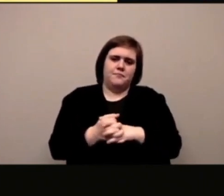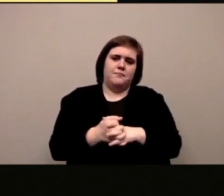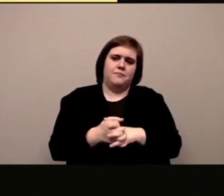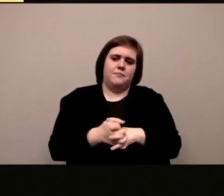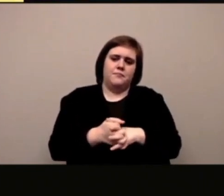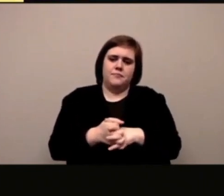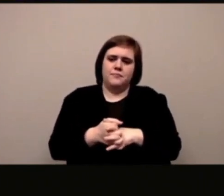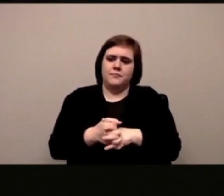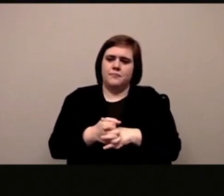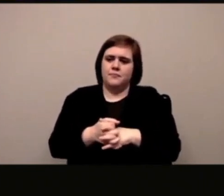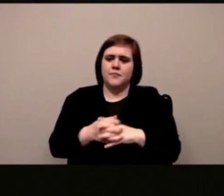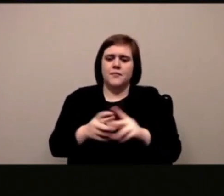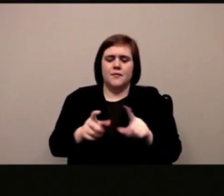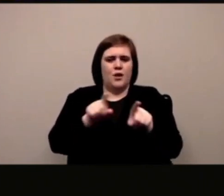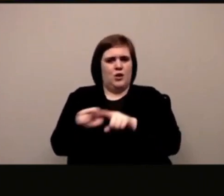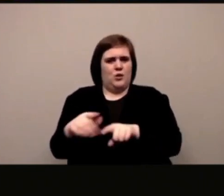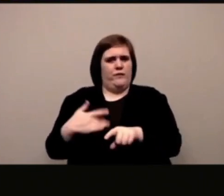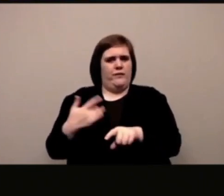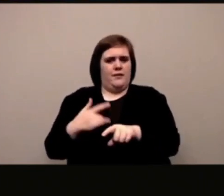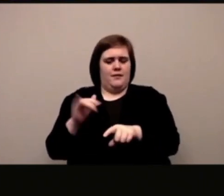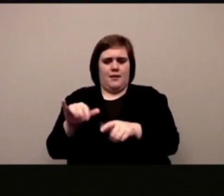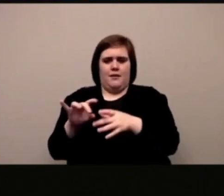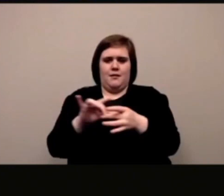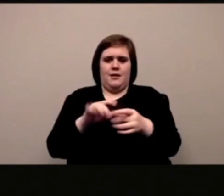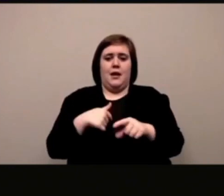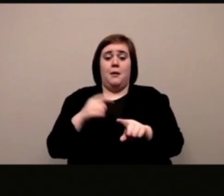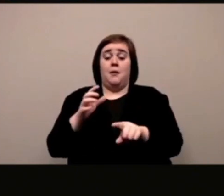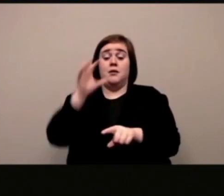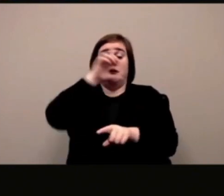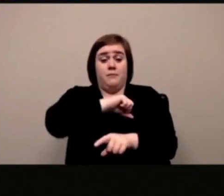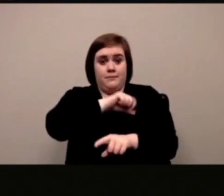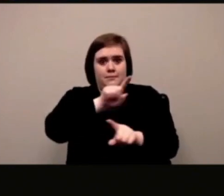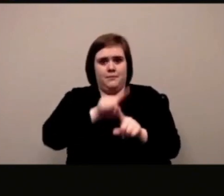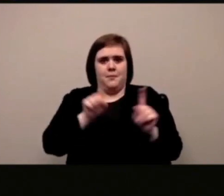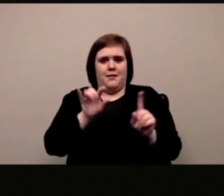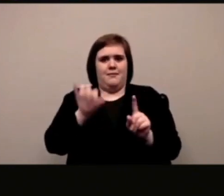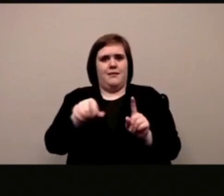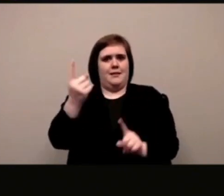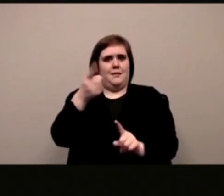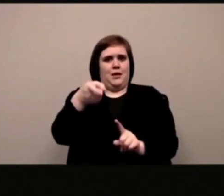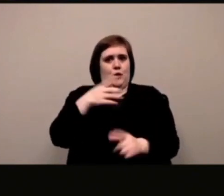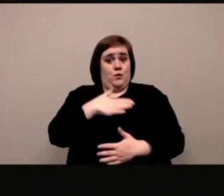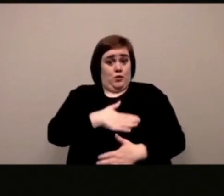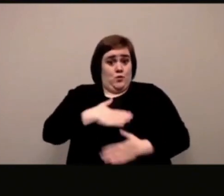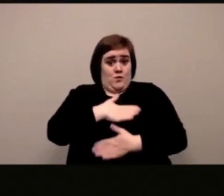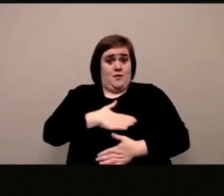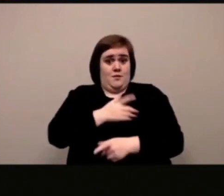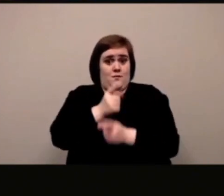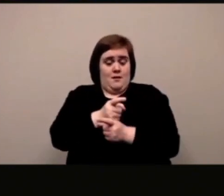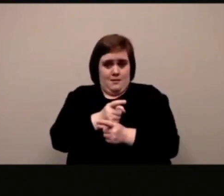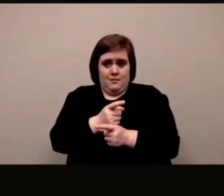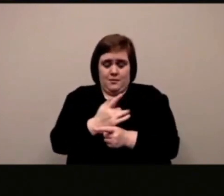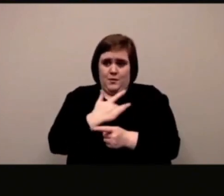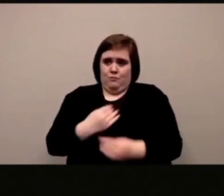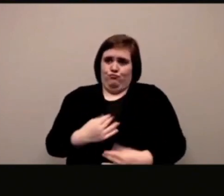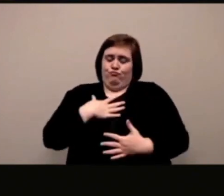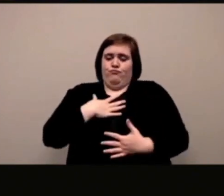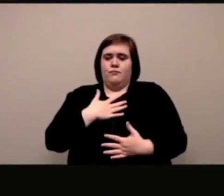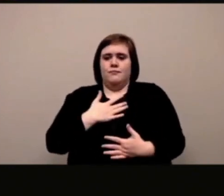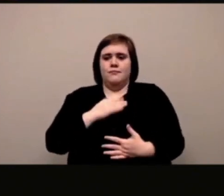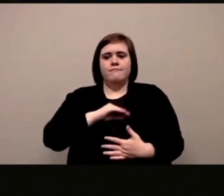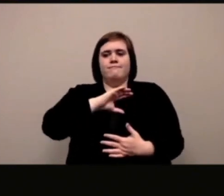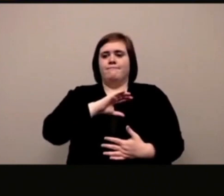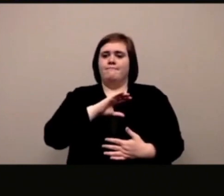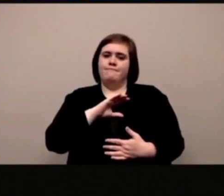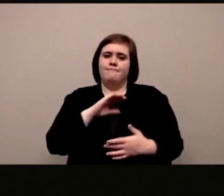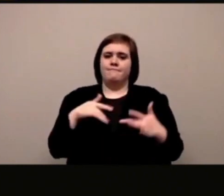I also think that it ties into, and I'm making an assumption here, but that's something that you enjoy. So it brings, a feeling of